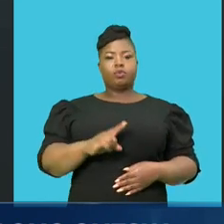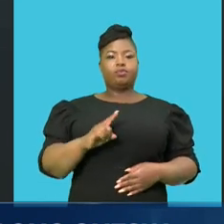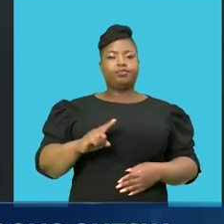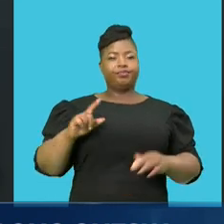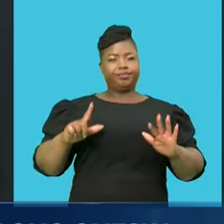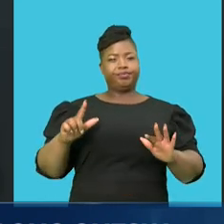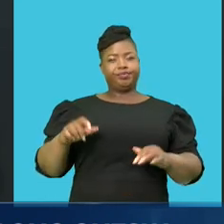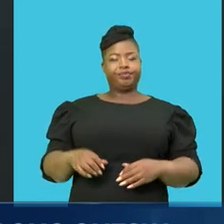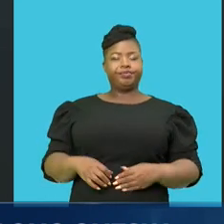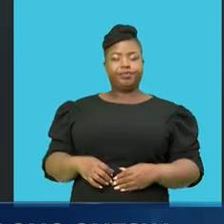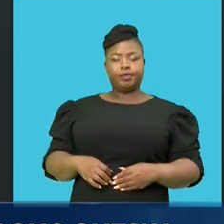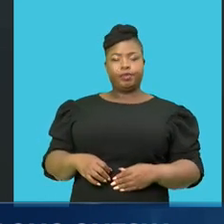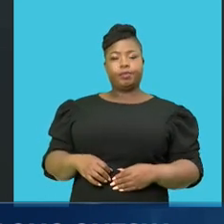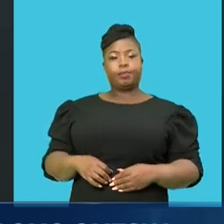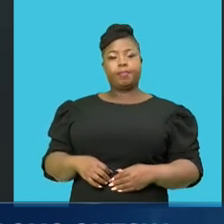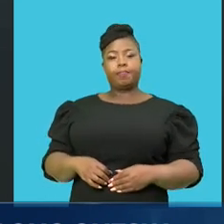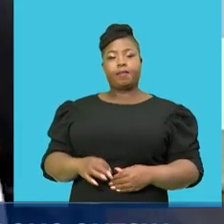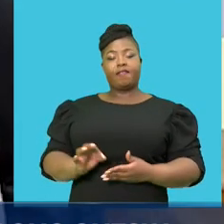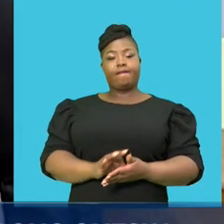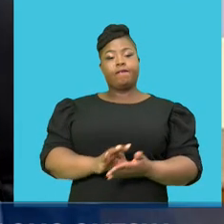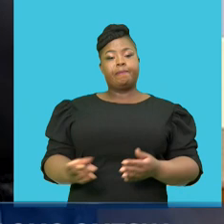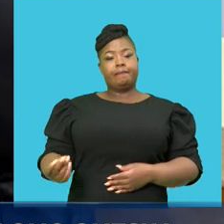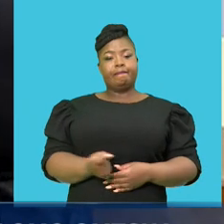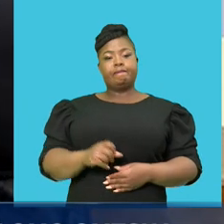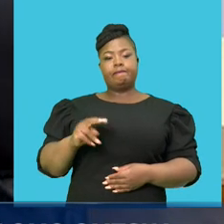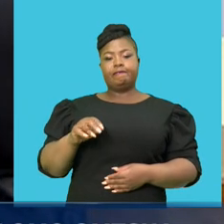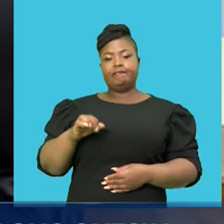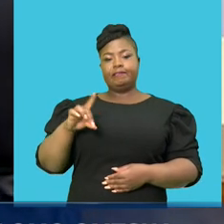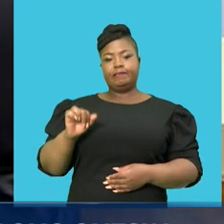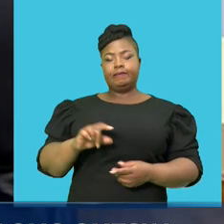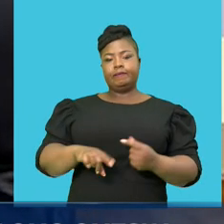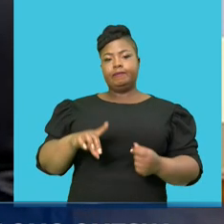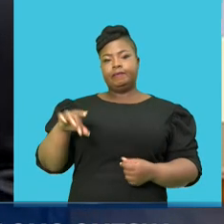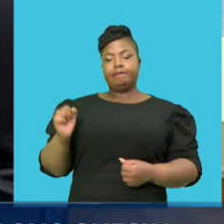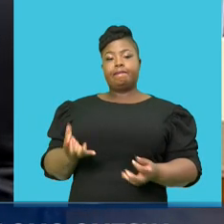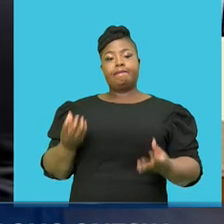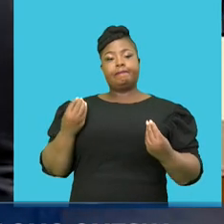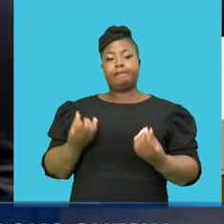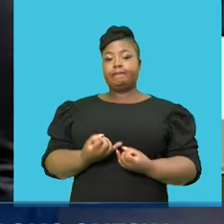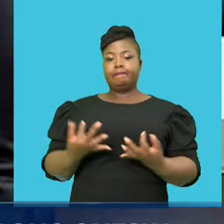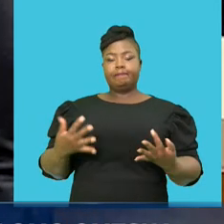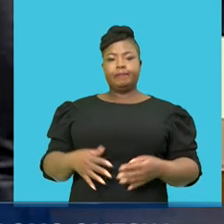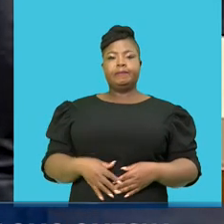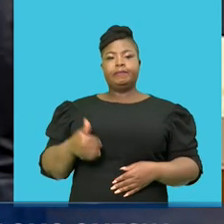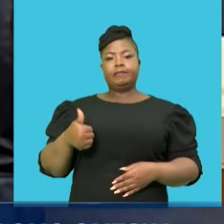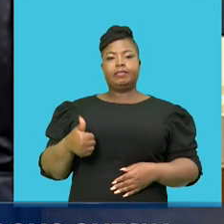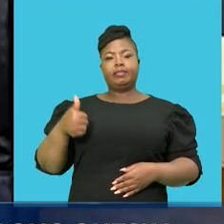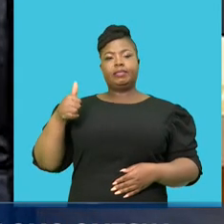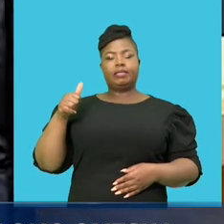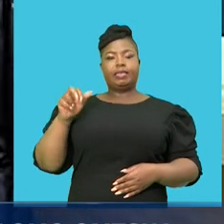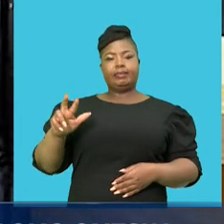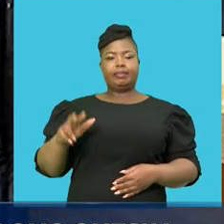shakalombili. Kandu hlulega unontlantla sifumba weti eyi otola mavota nga mashrumi ees tuu pan e